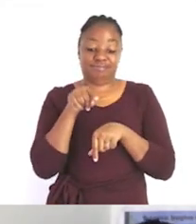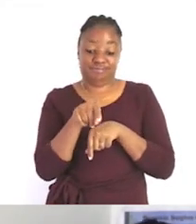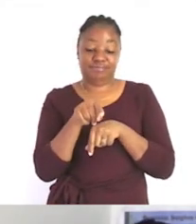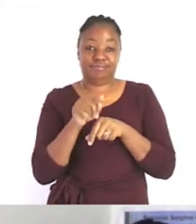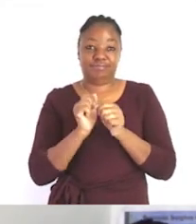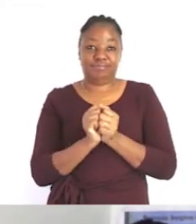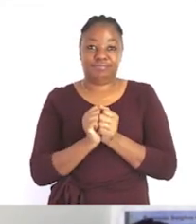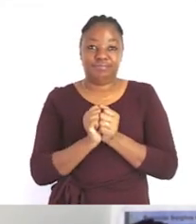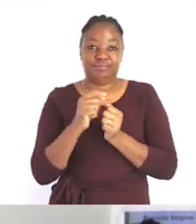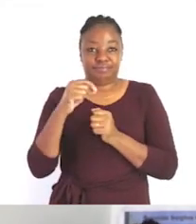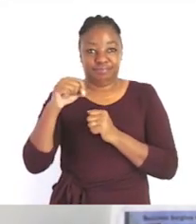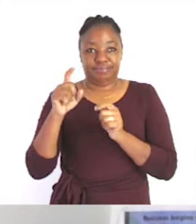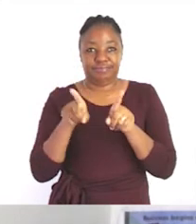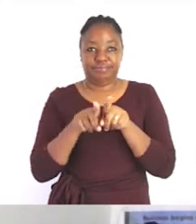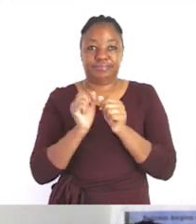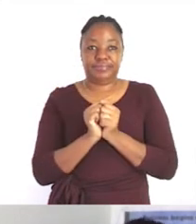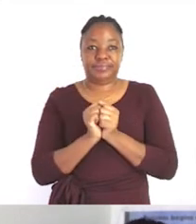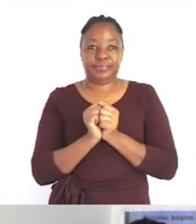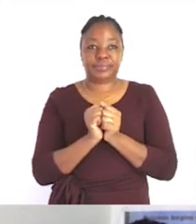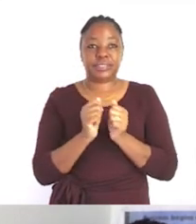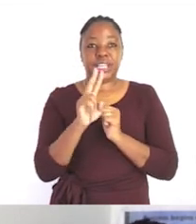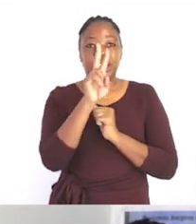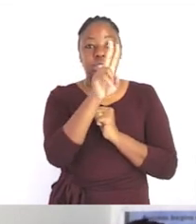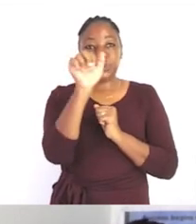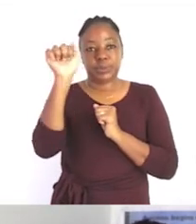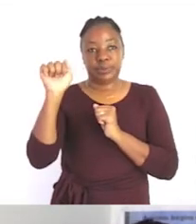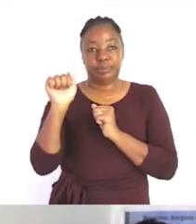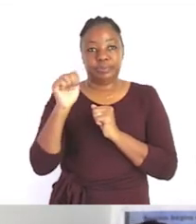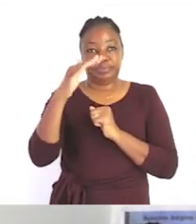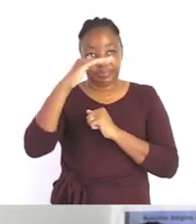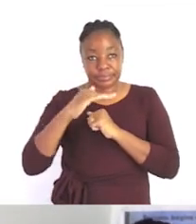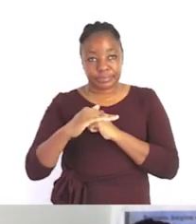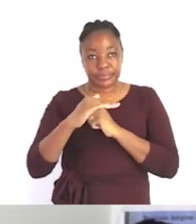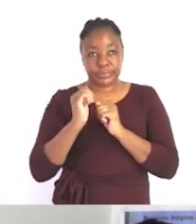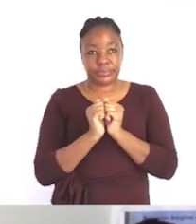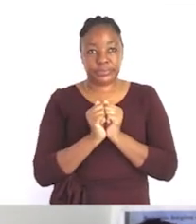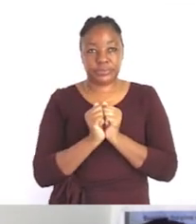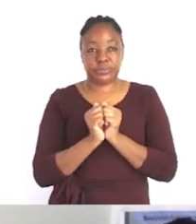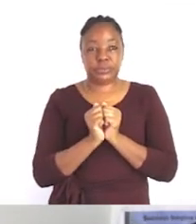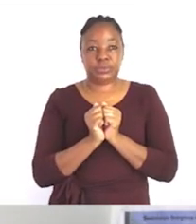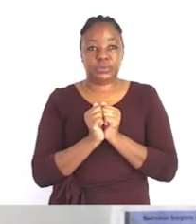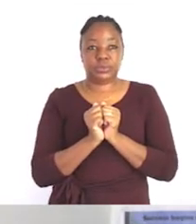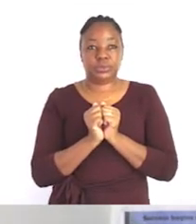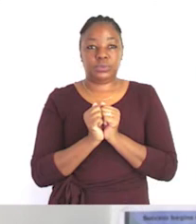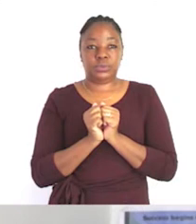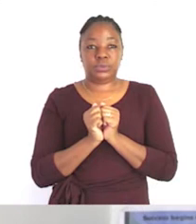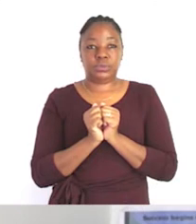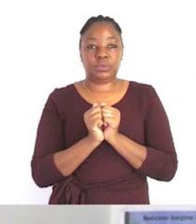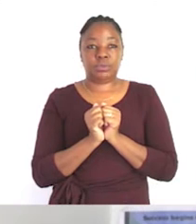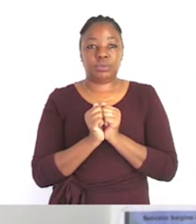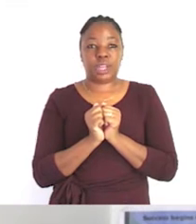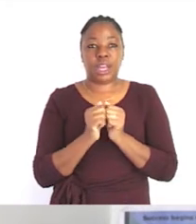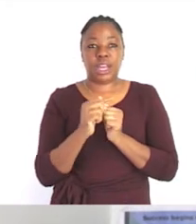Let's take a look at number 2A. This time, instead of making it from smallest